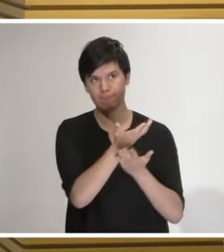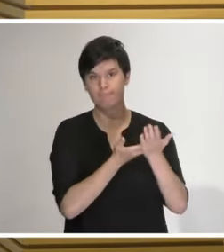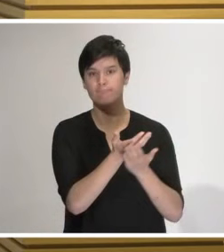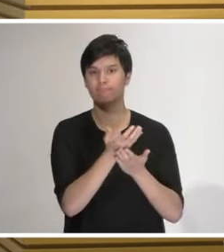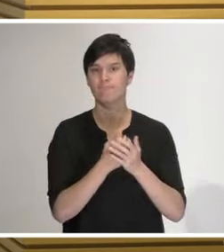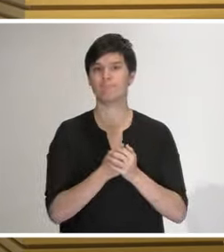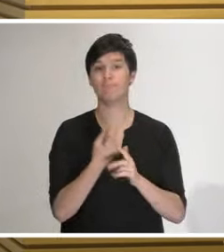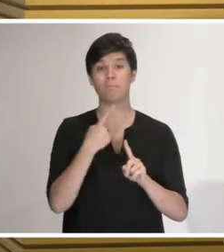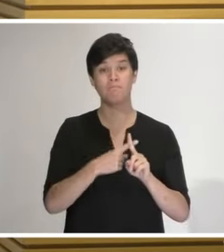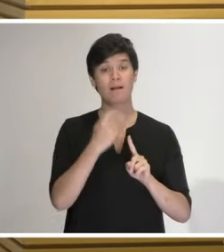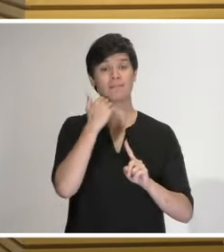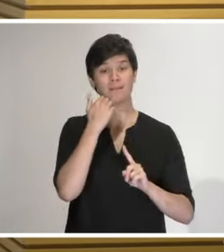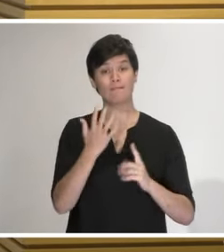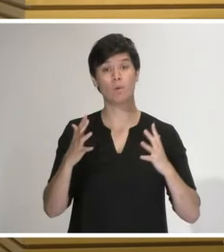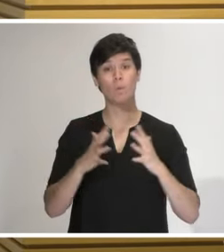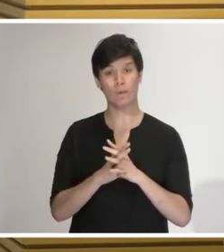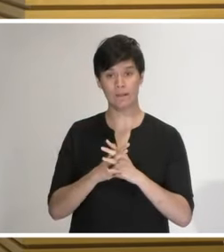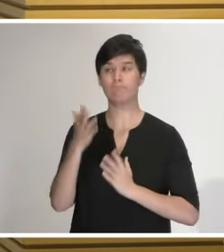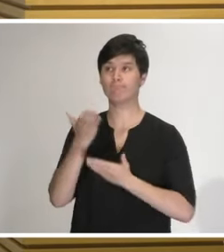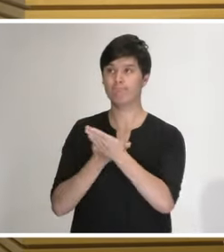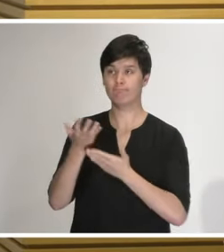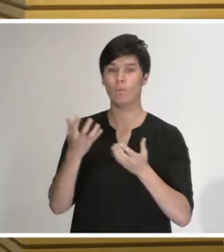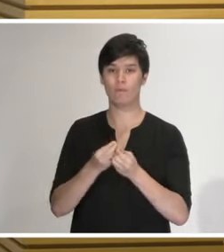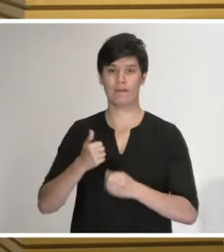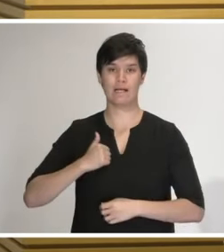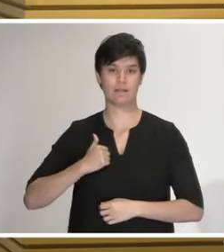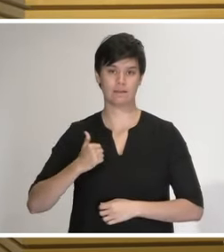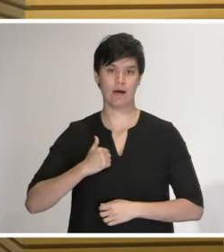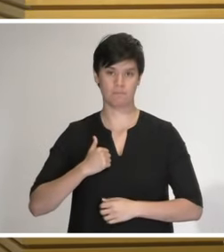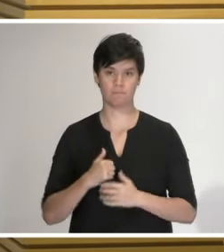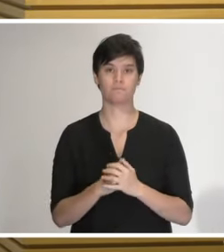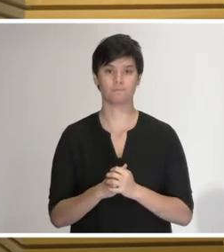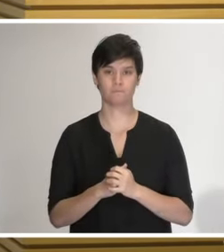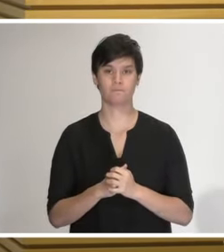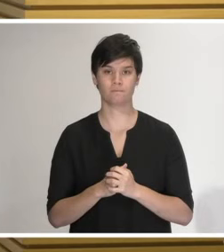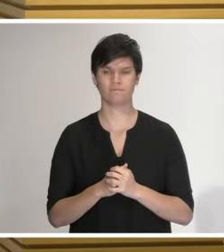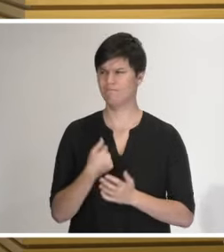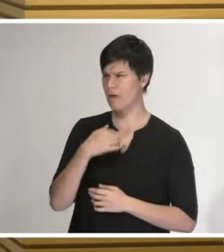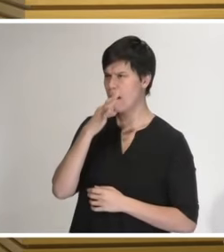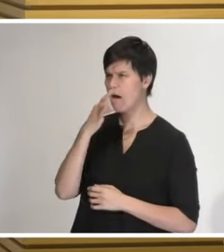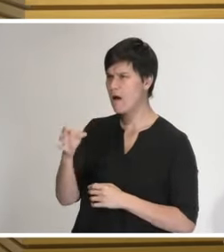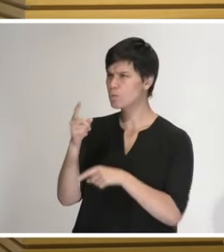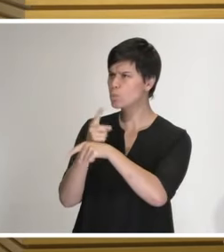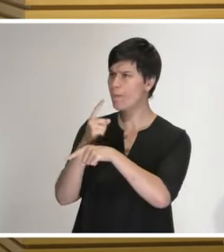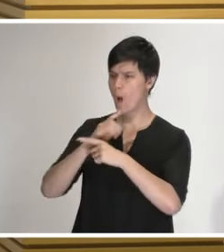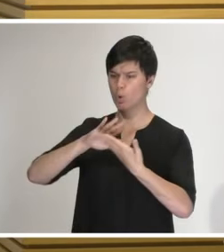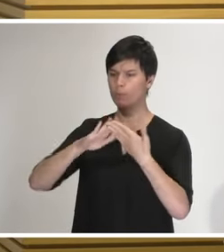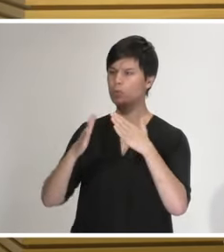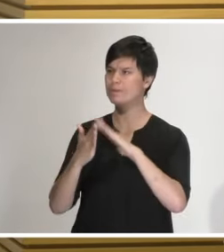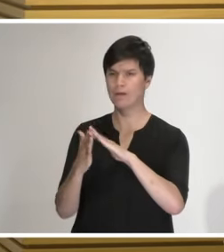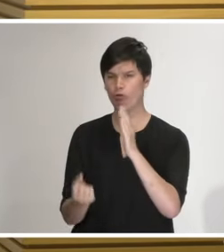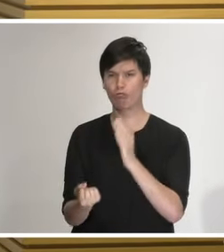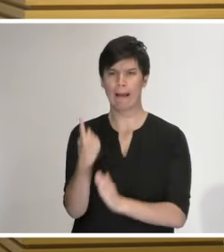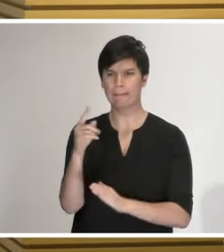weekly correspondence with Canada in particular. When do you let go on that surveillance testing? Like, are you looking for a certain level